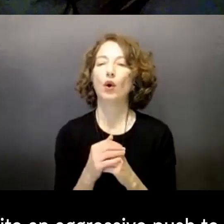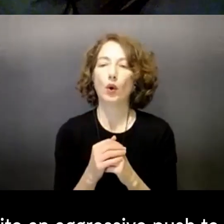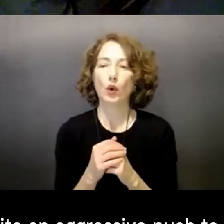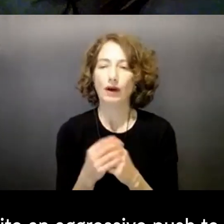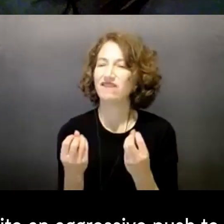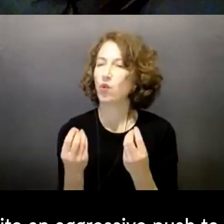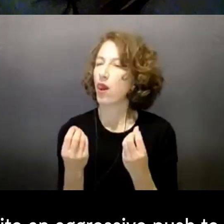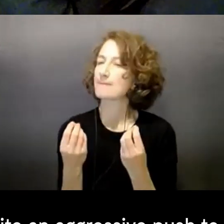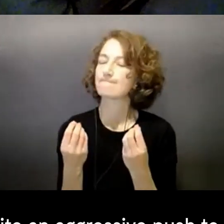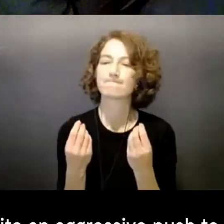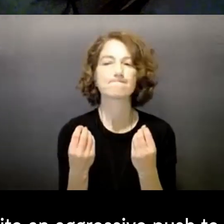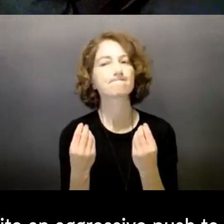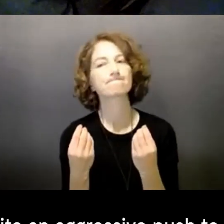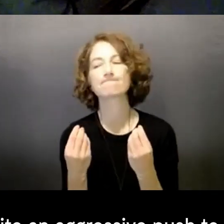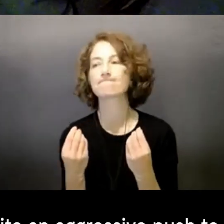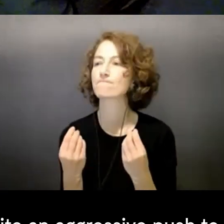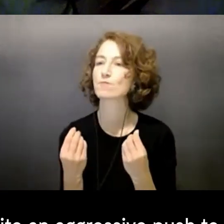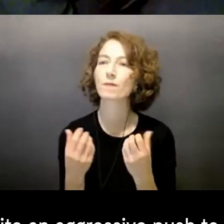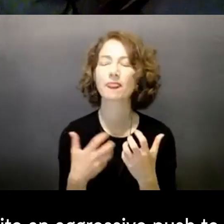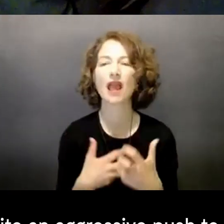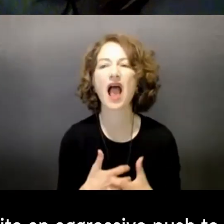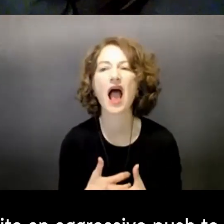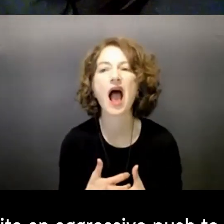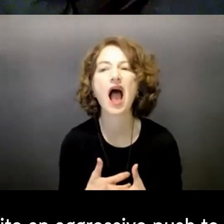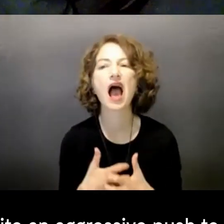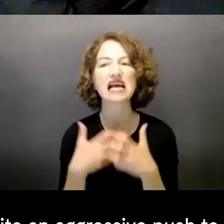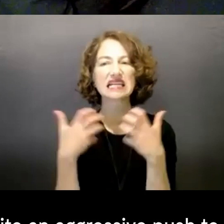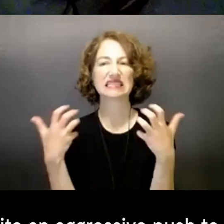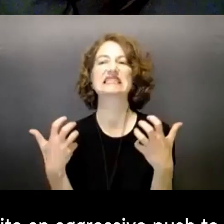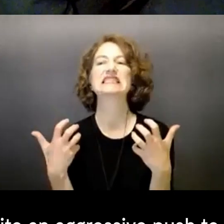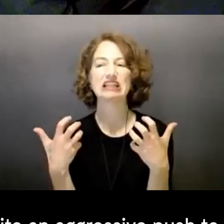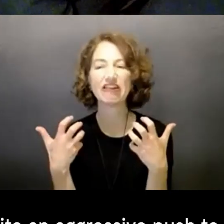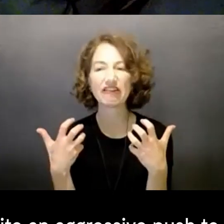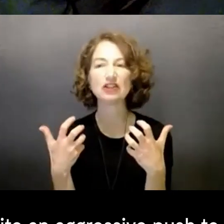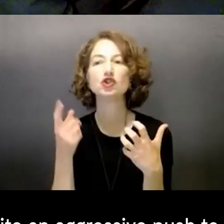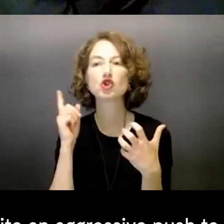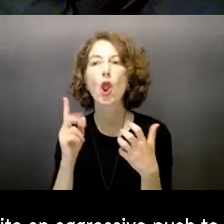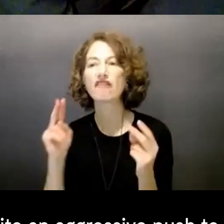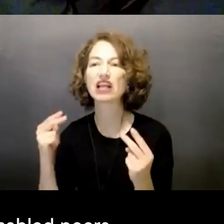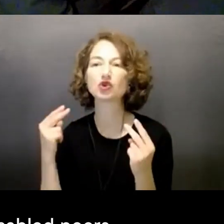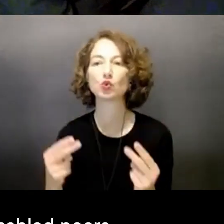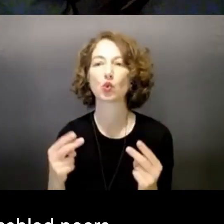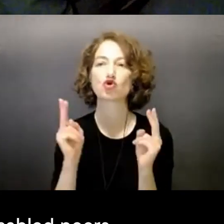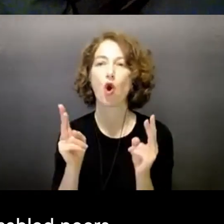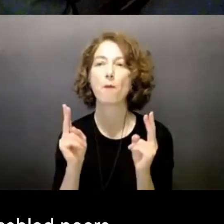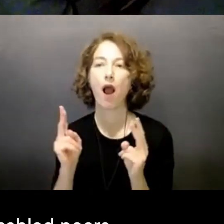of quite an aggressive push to get back to some kind of normality. And I'm